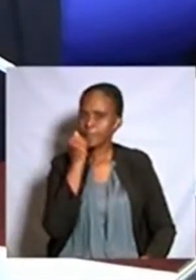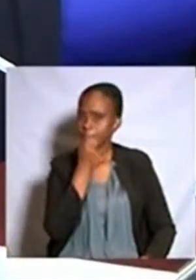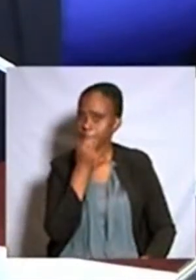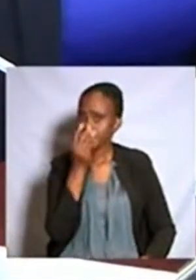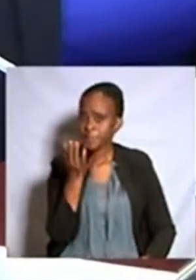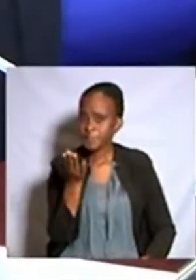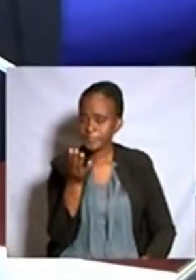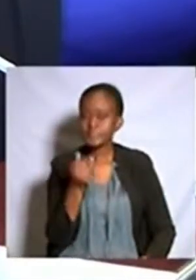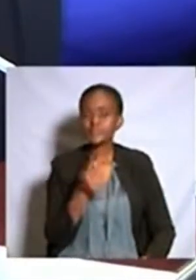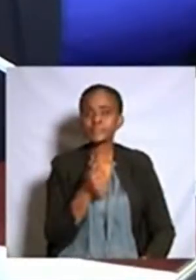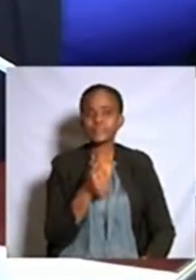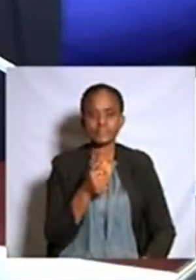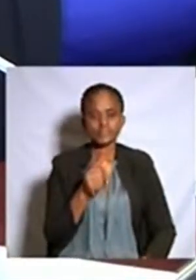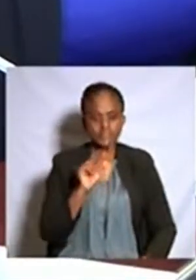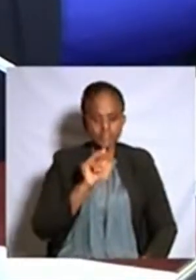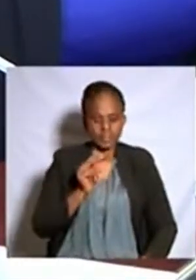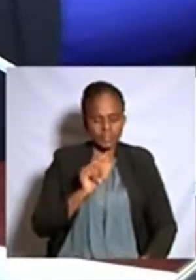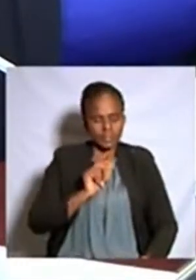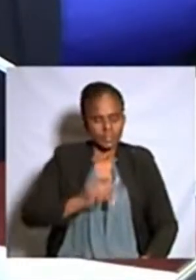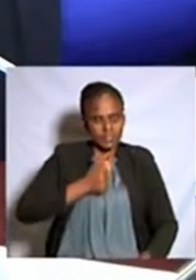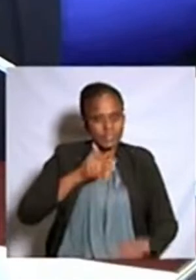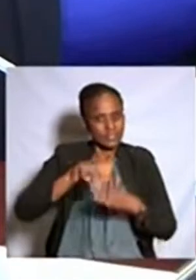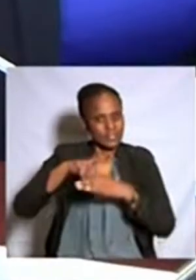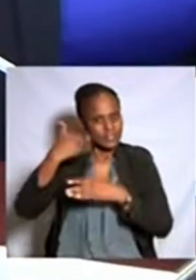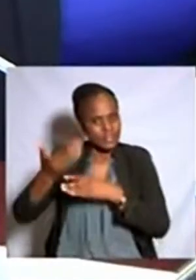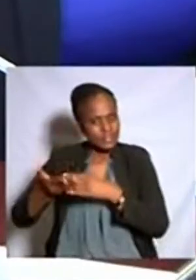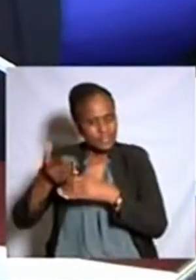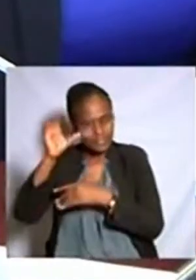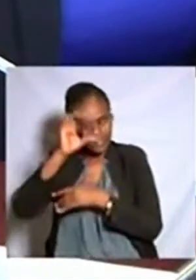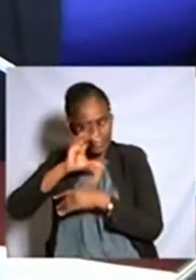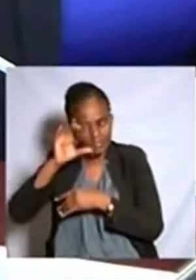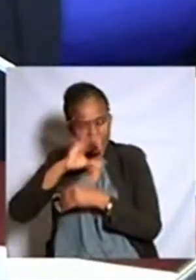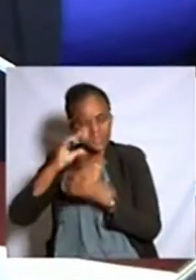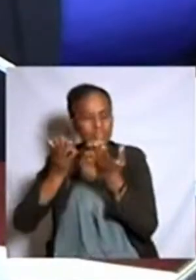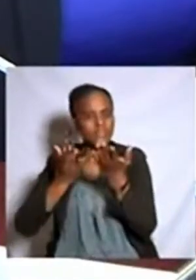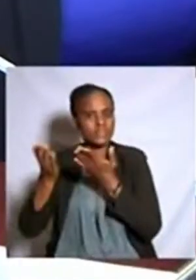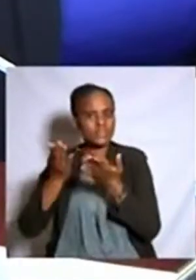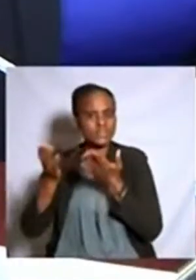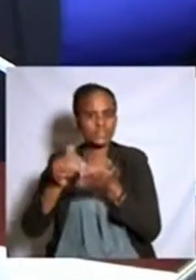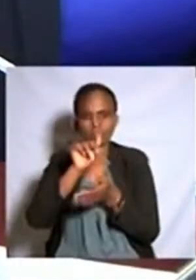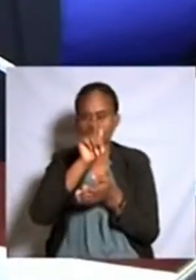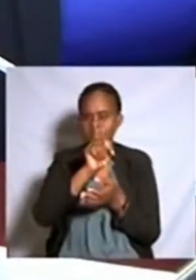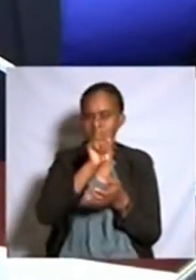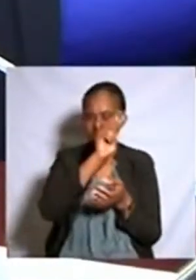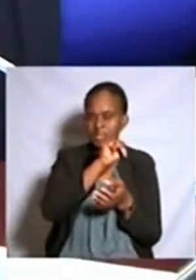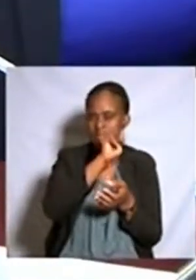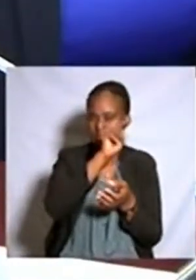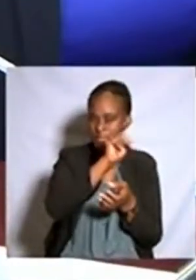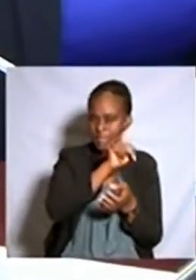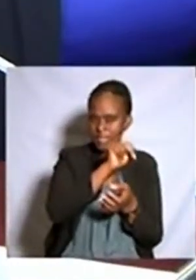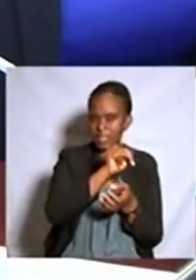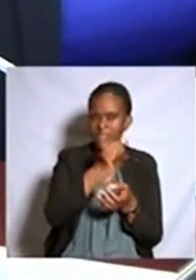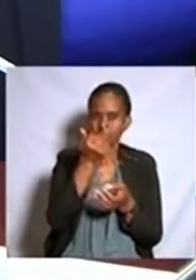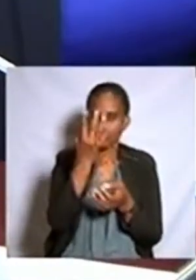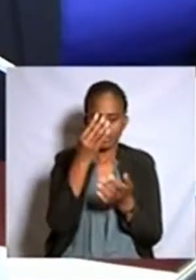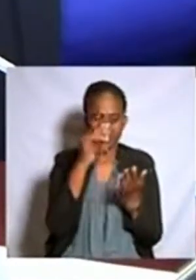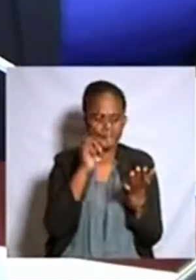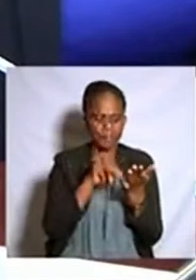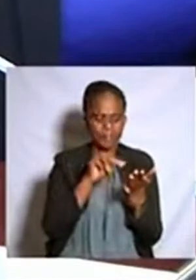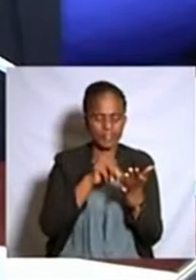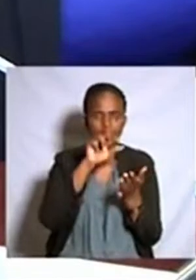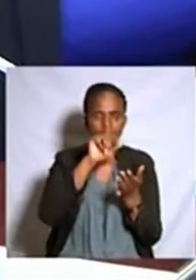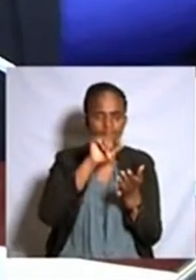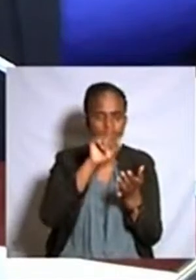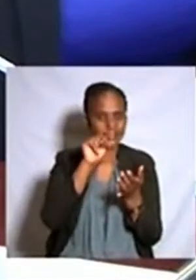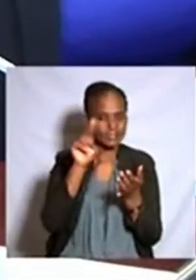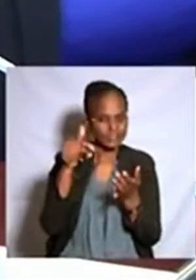Alexina. We outsourced to TMN on 14th November 2022. They've